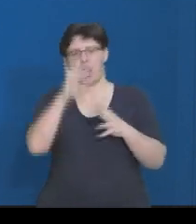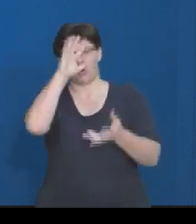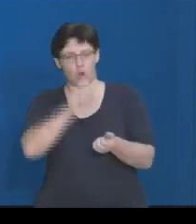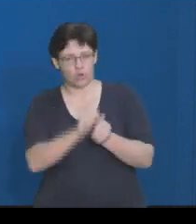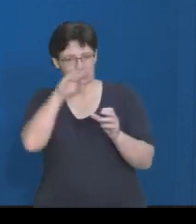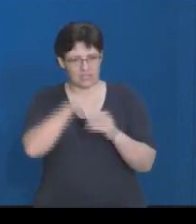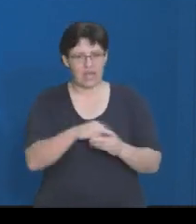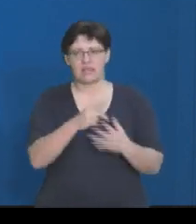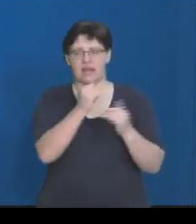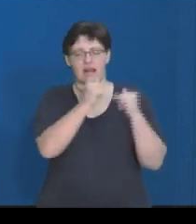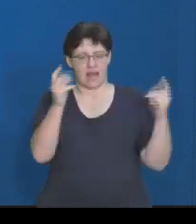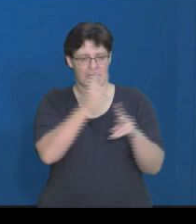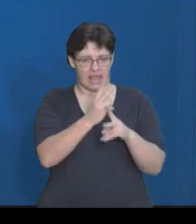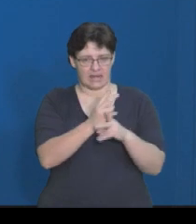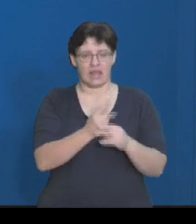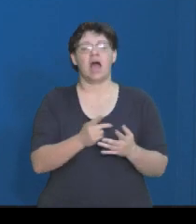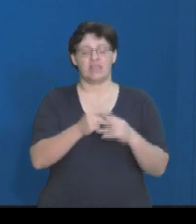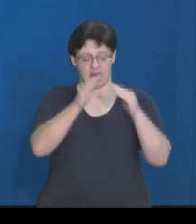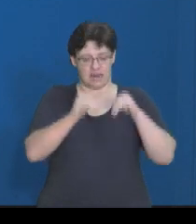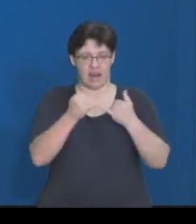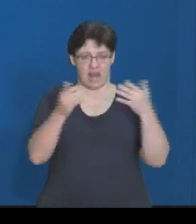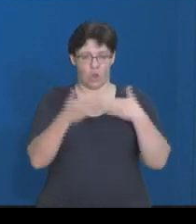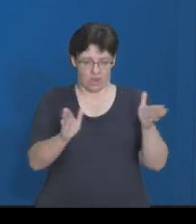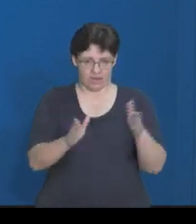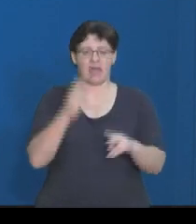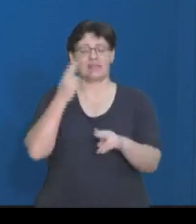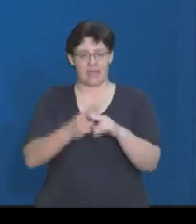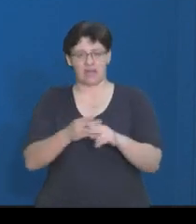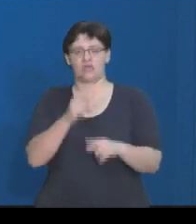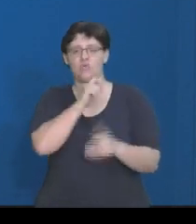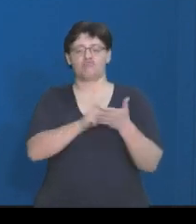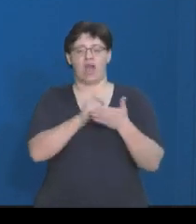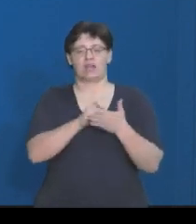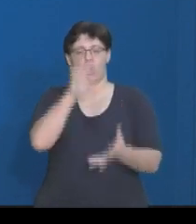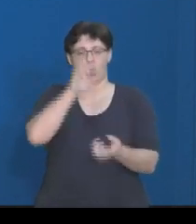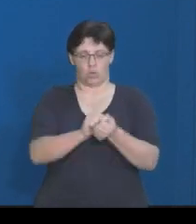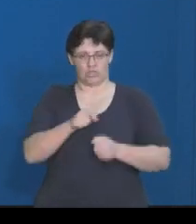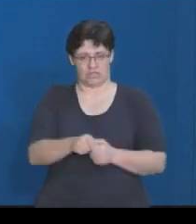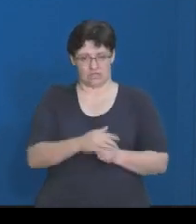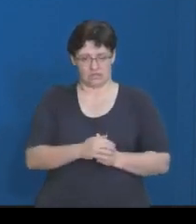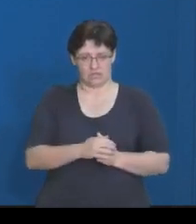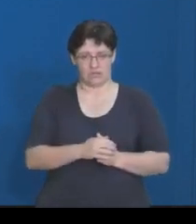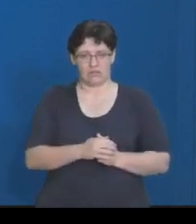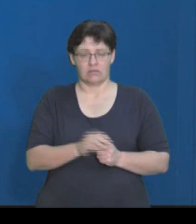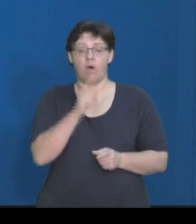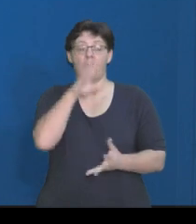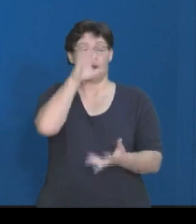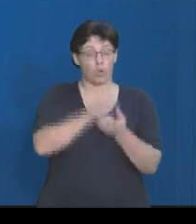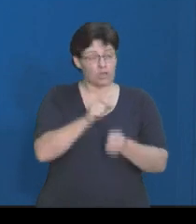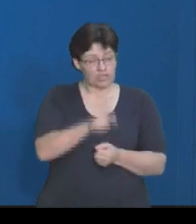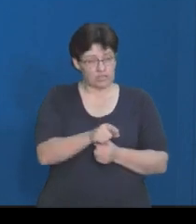conclusion, underline again, and then you skip a line, then you write your conclusion there. Right, speaking on the